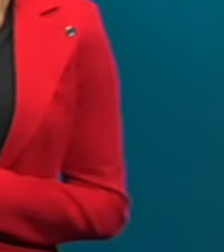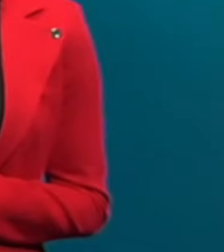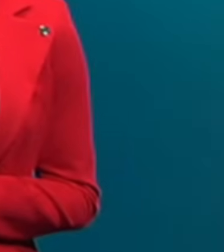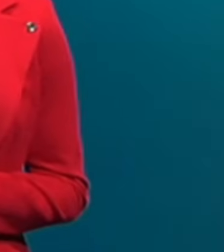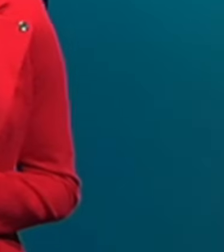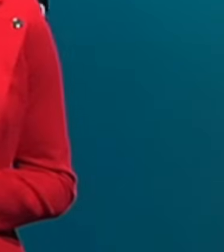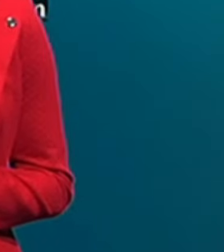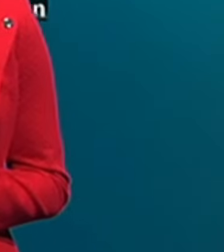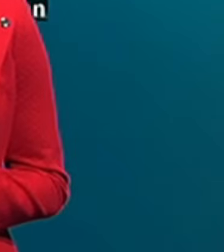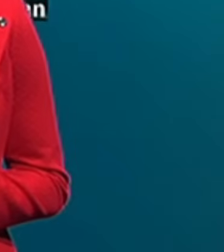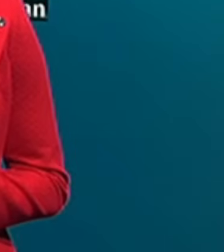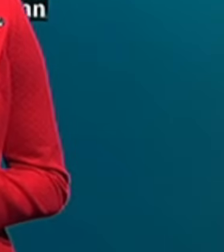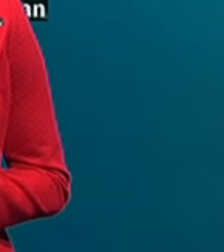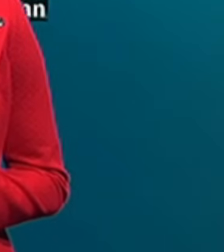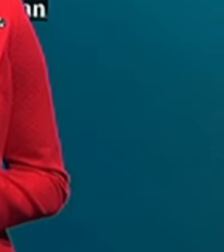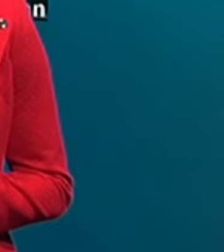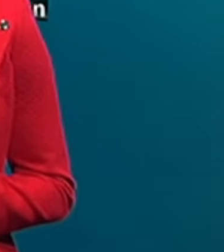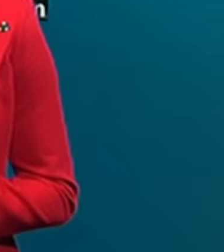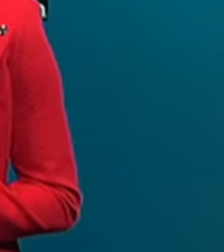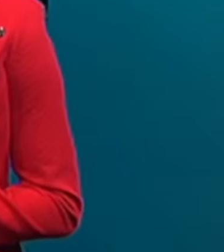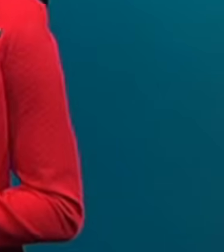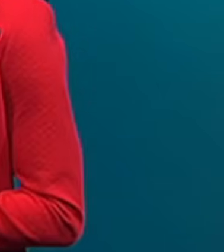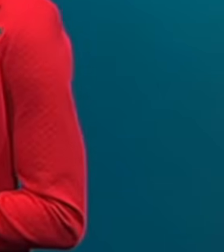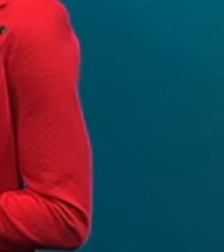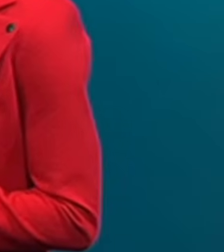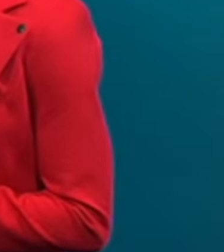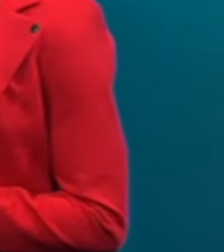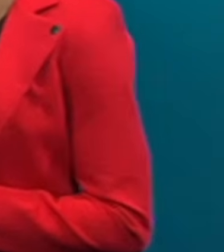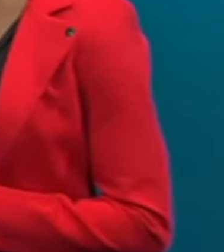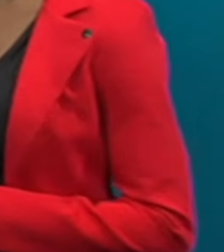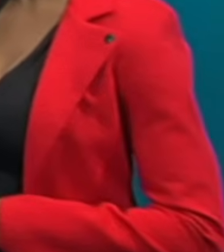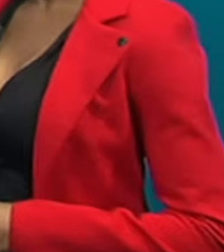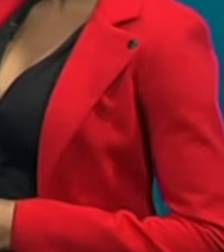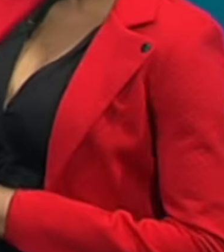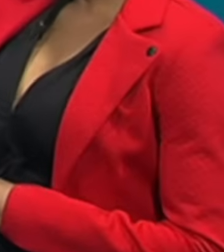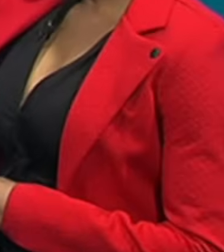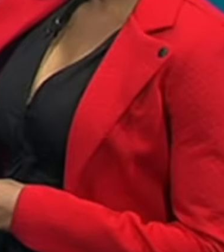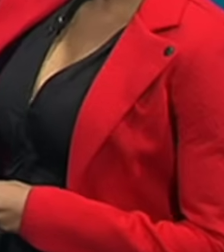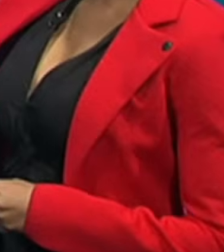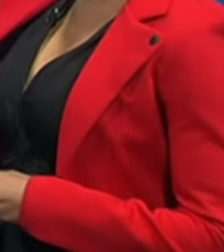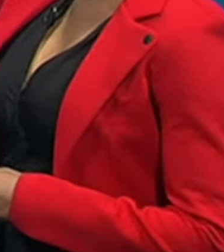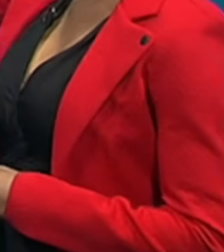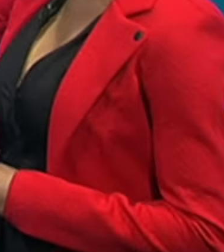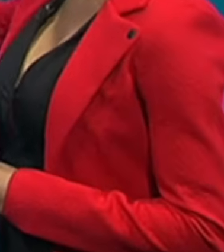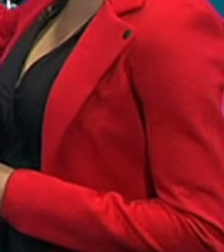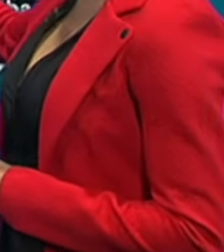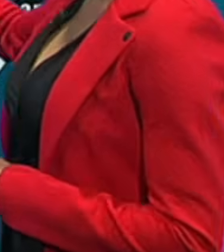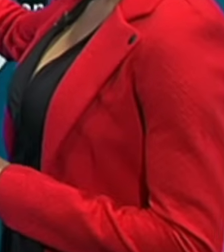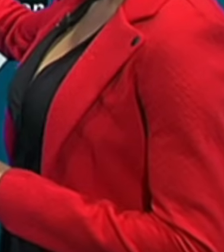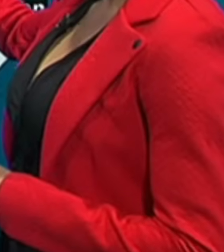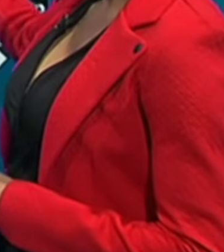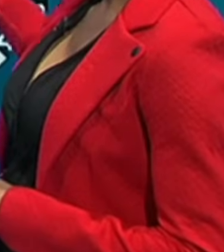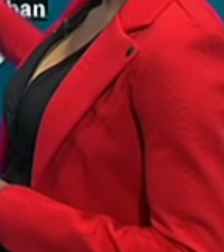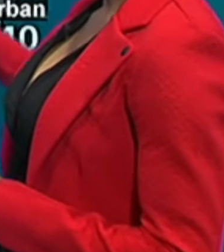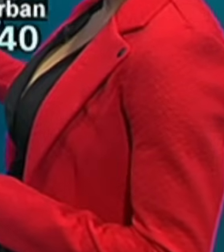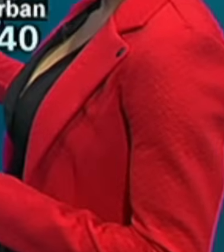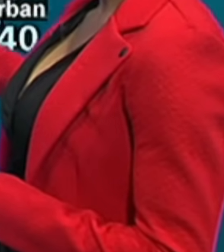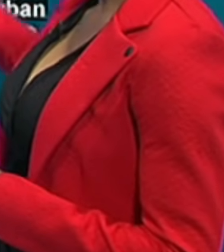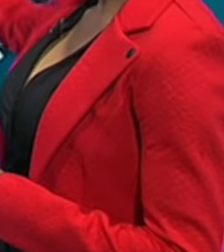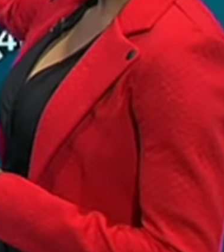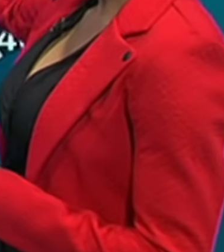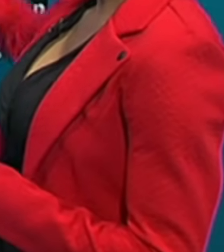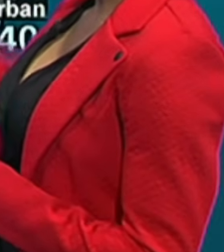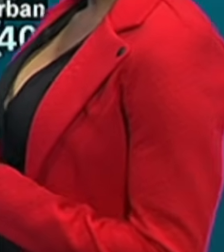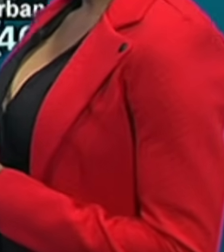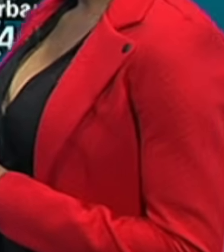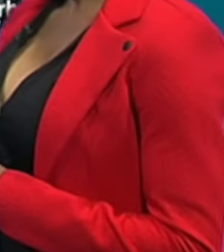tlana le masarasarana pula diperesente di le 30 mme ka moso le teng dipula di na le gone go tlolela re bela mo karolong ya Gauteng